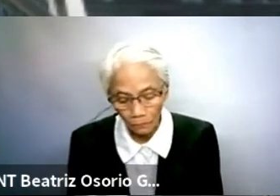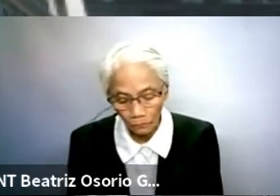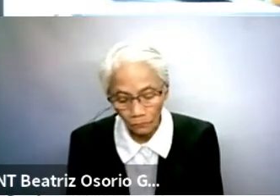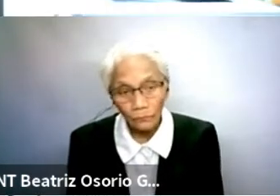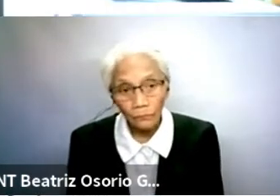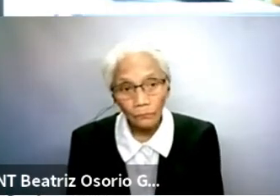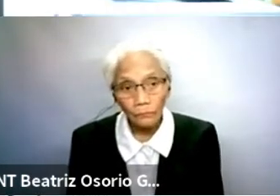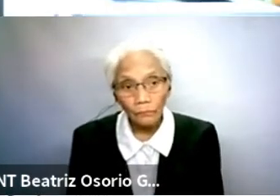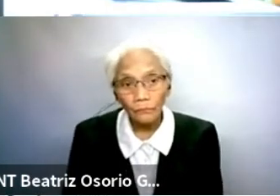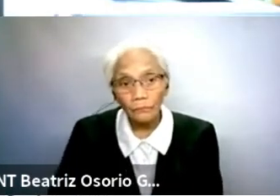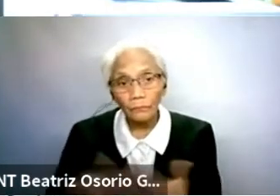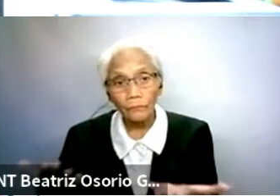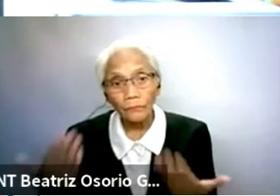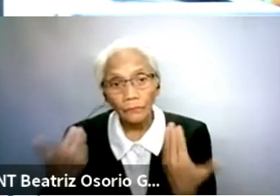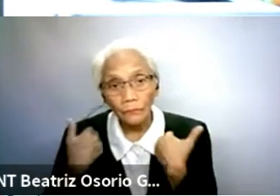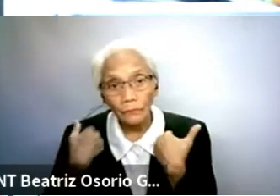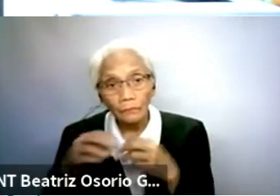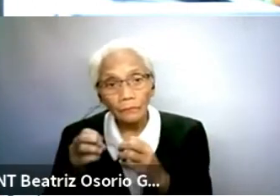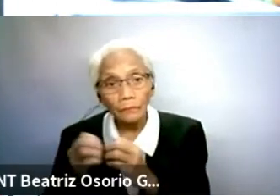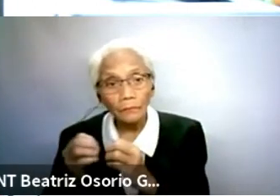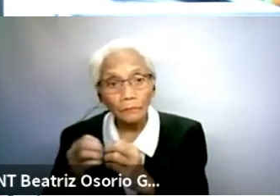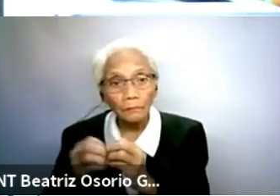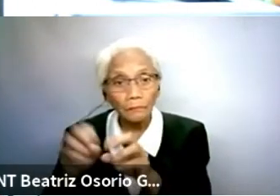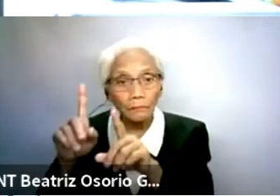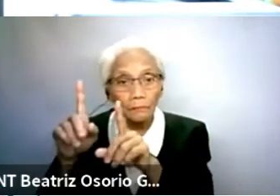Any other questions from